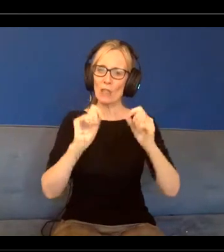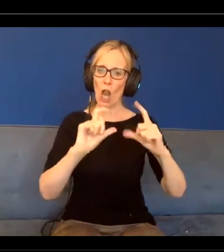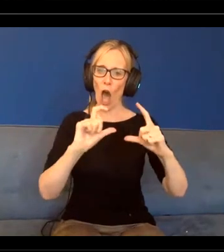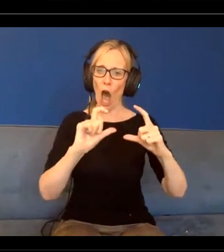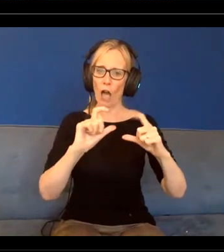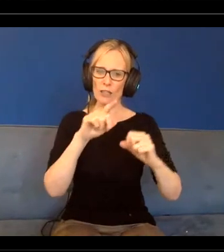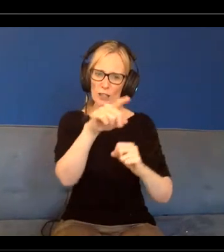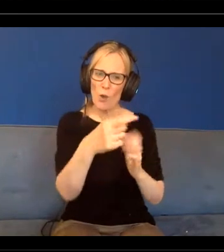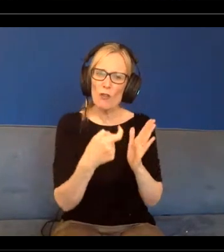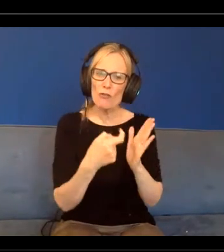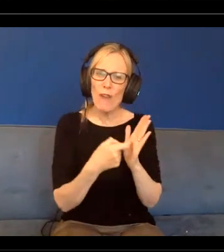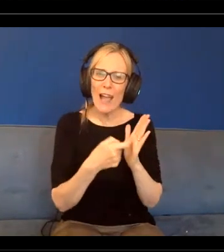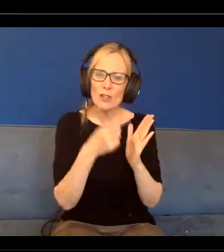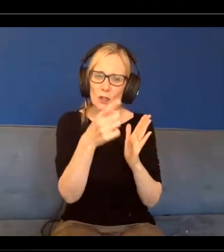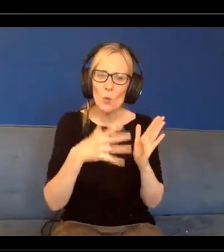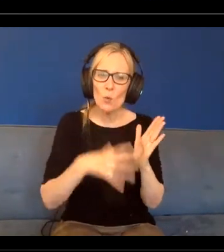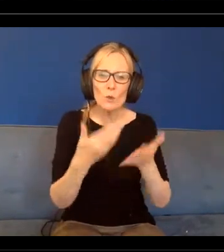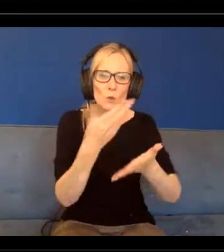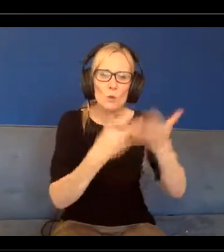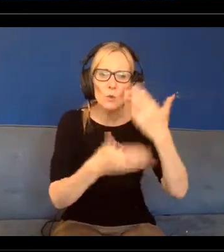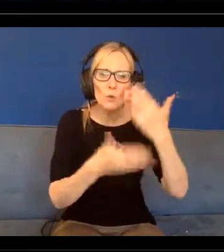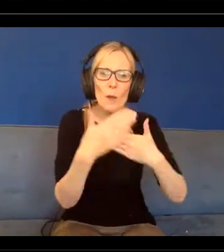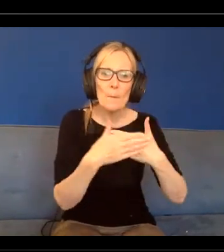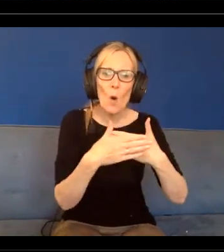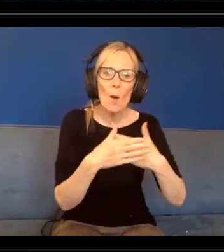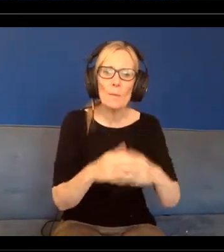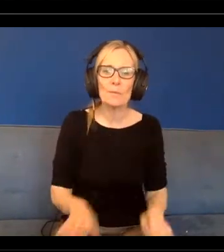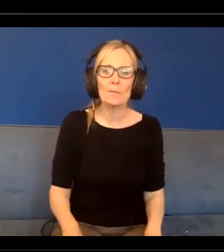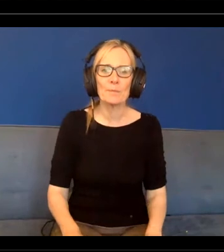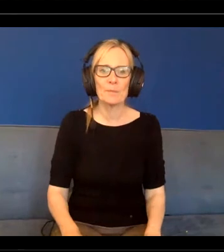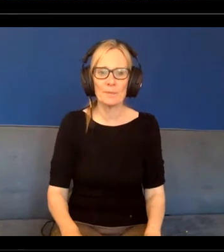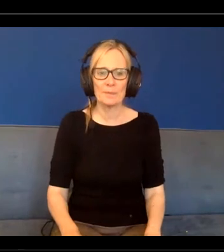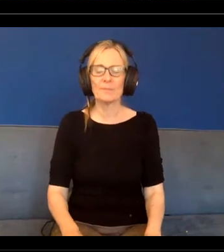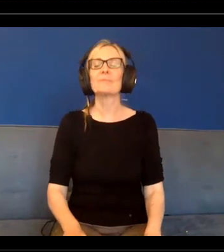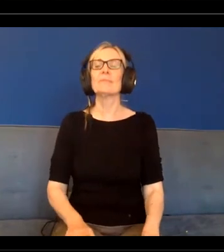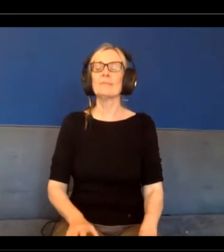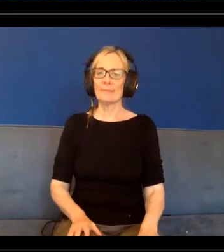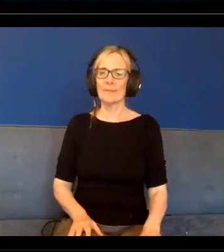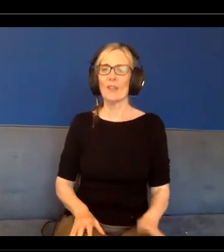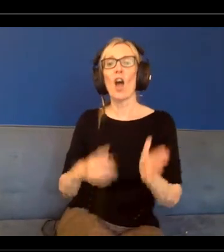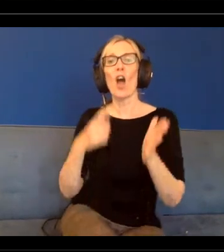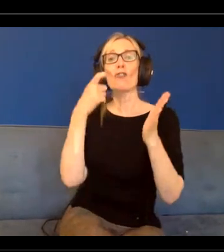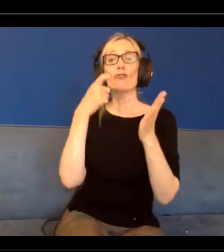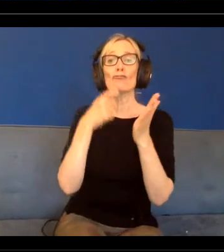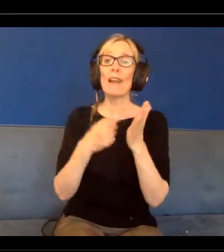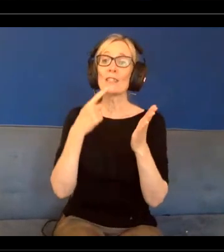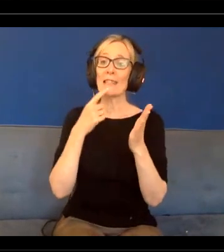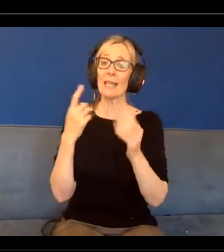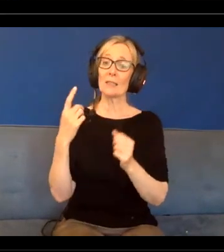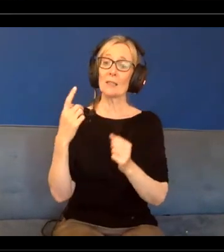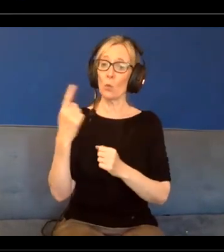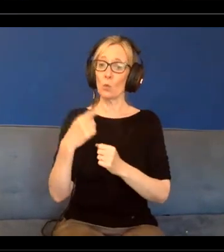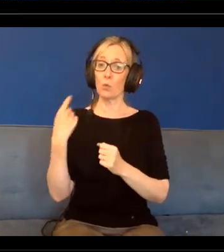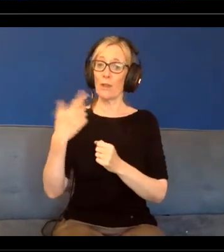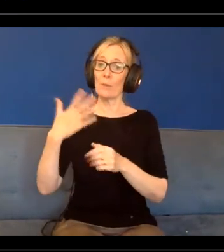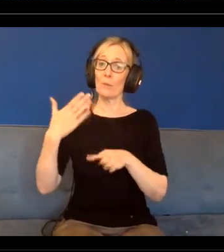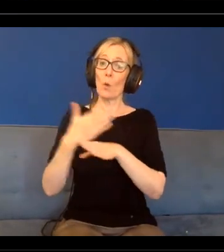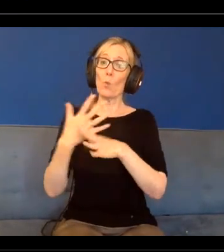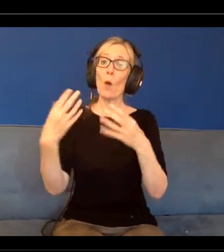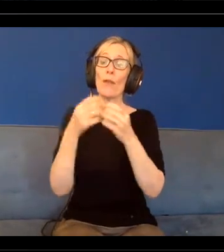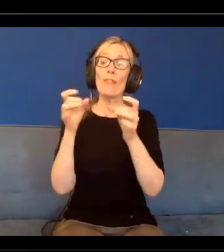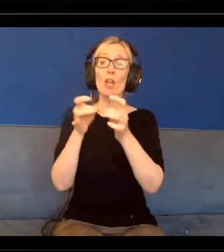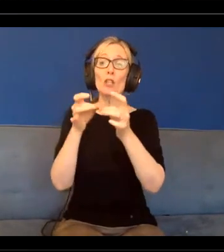say a little bit about that? Yeah, so we've been working with Nottingham Music Service for the last 2 years, looking at their whole class